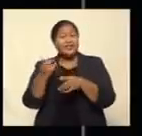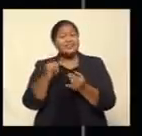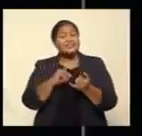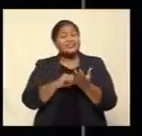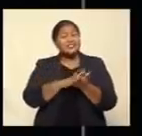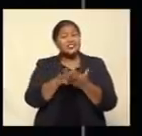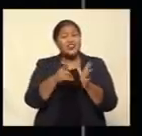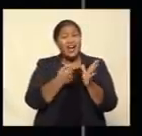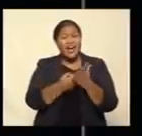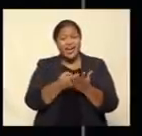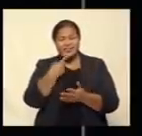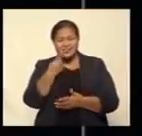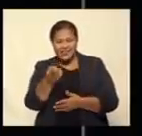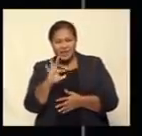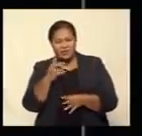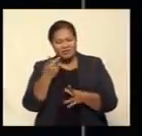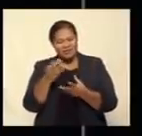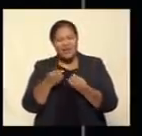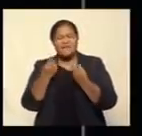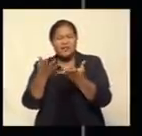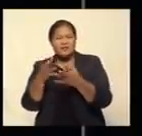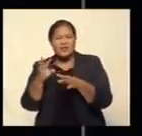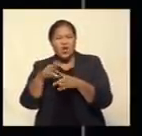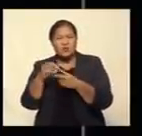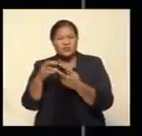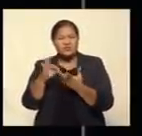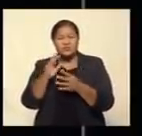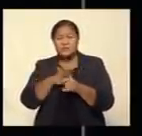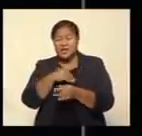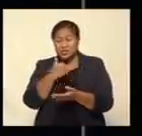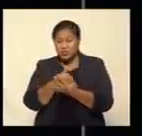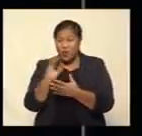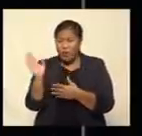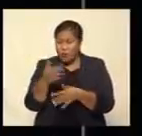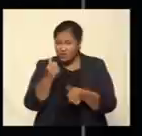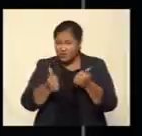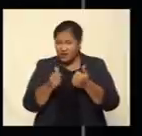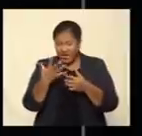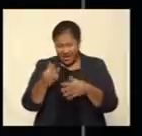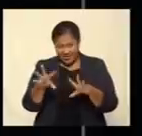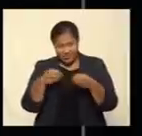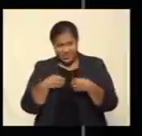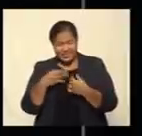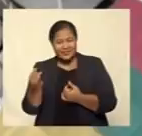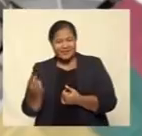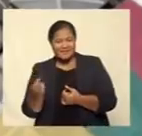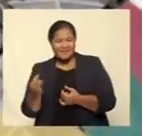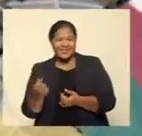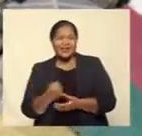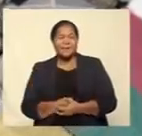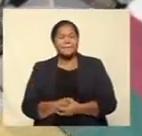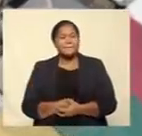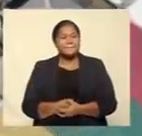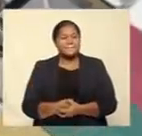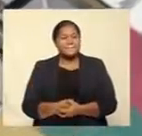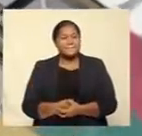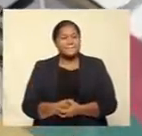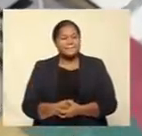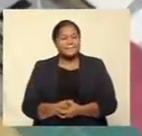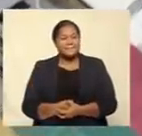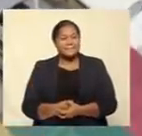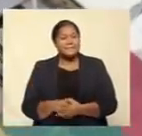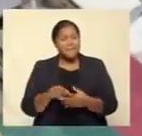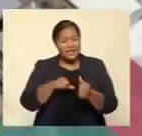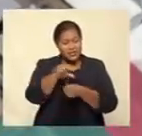they are working with available options to ensure every driver has some income. Kritika Kumar reports. The association